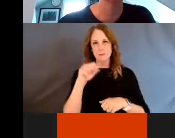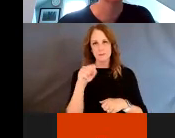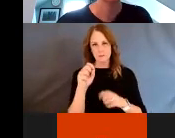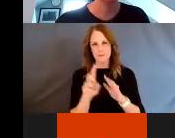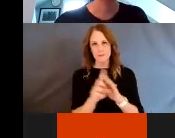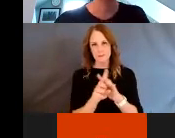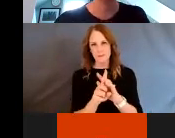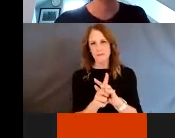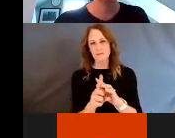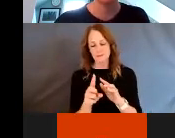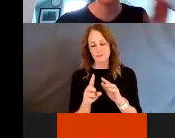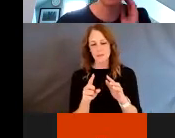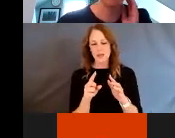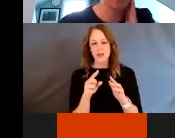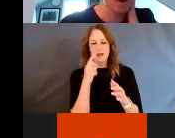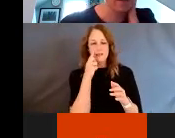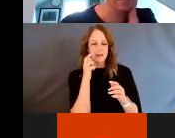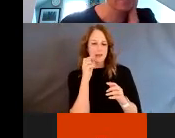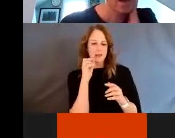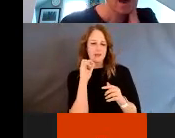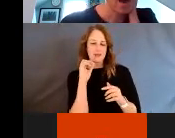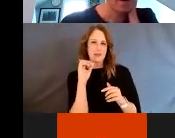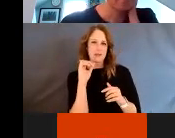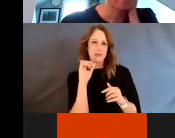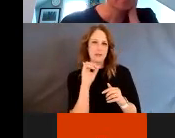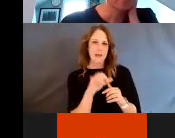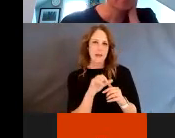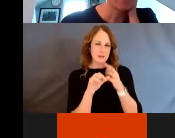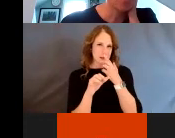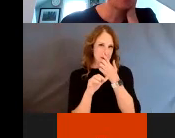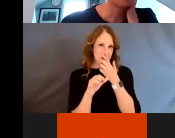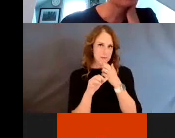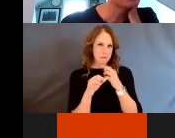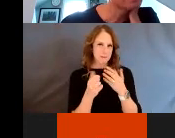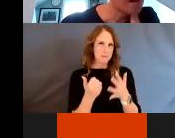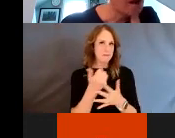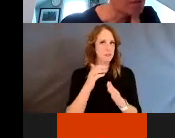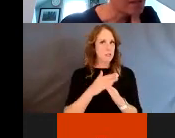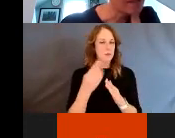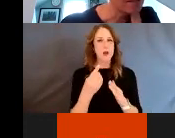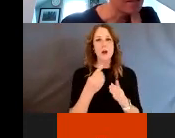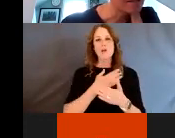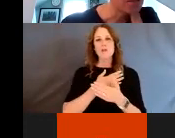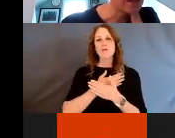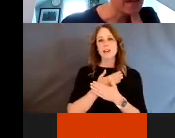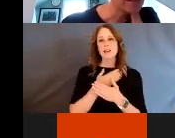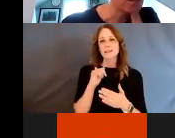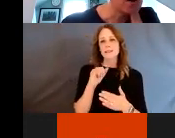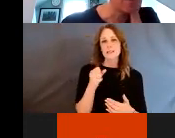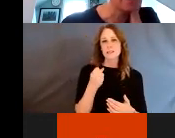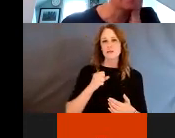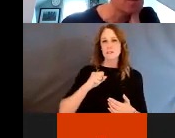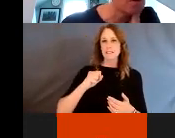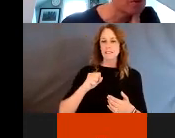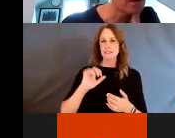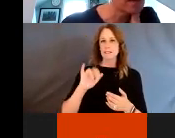is really, I think that that is really one of the number ones. Um, oh, Rest is Resistance is a fantastic